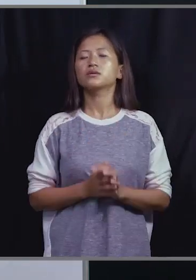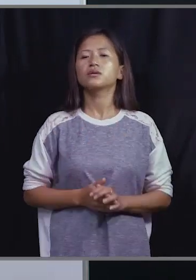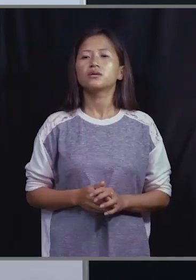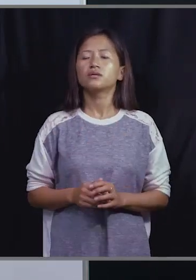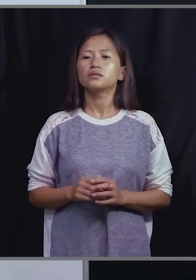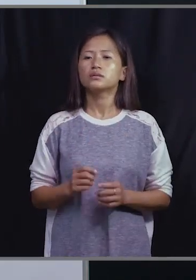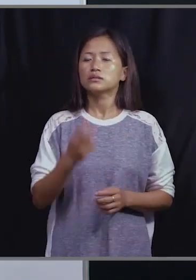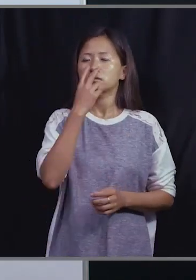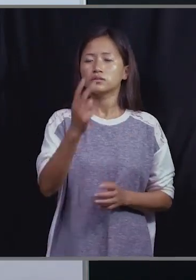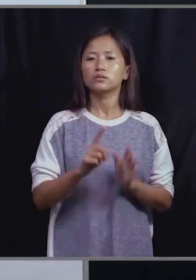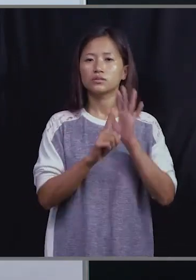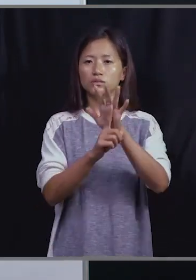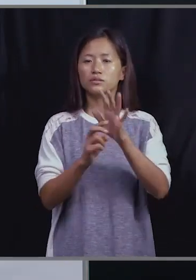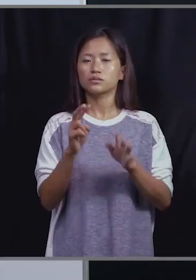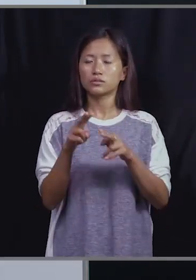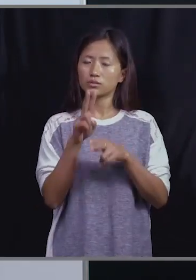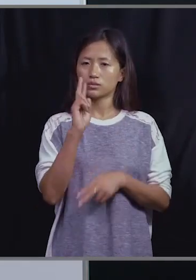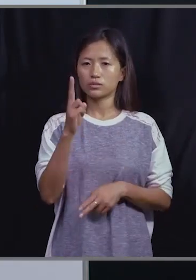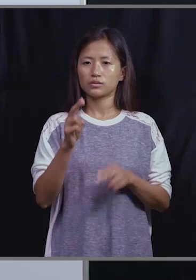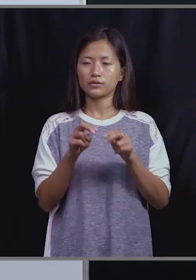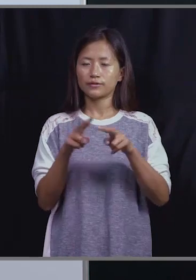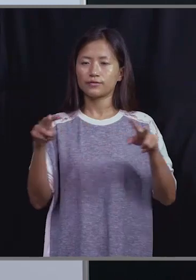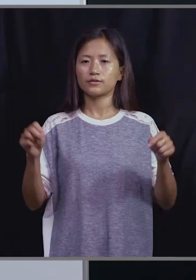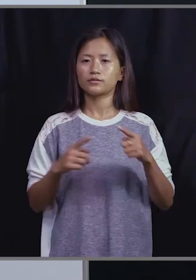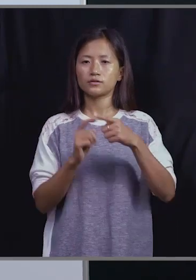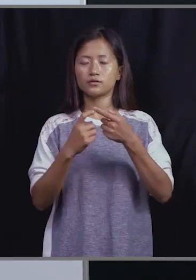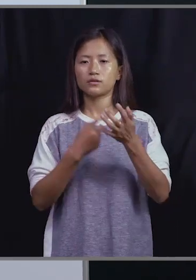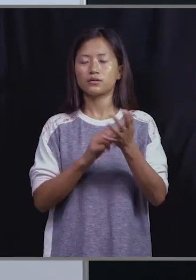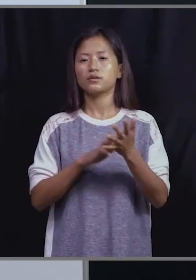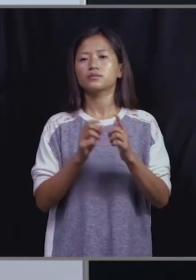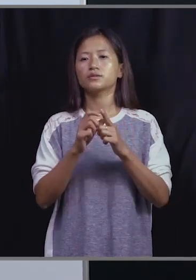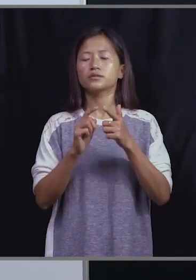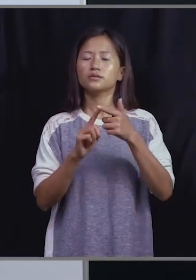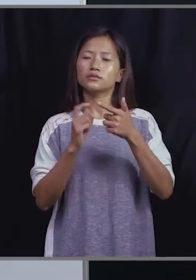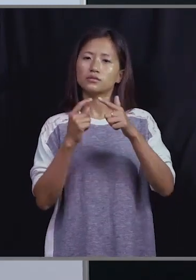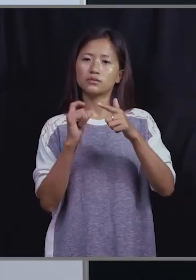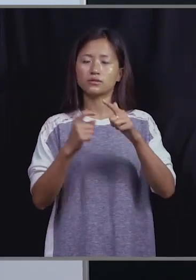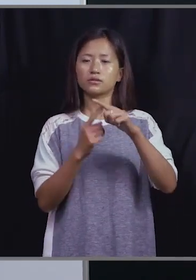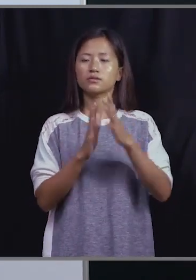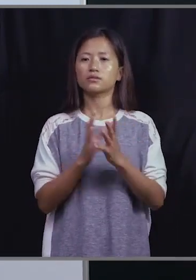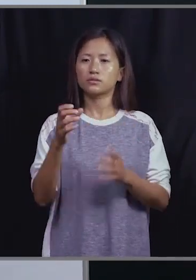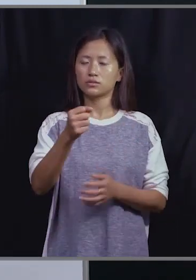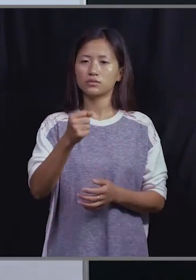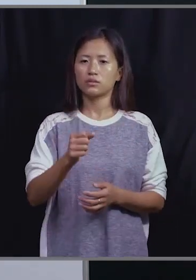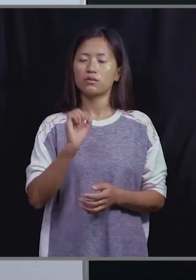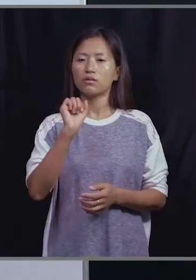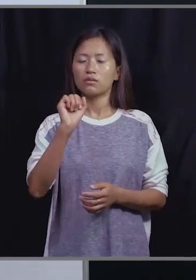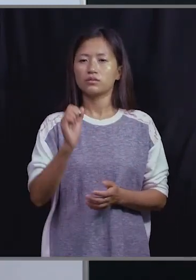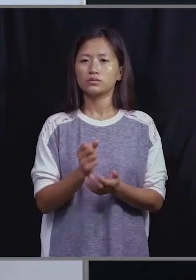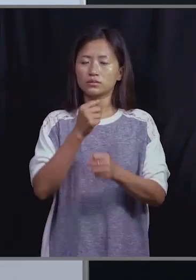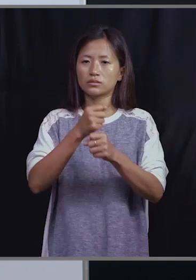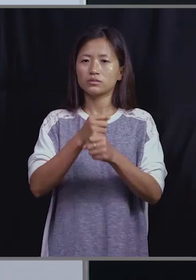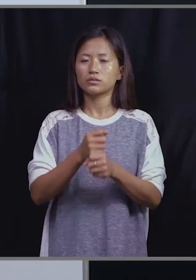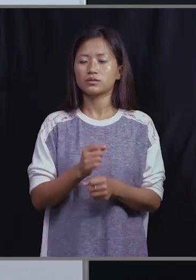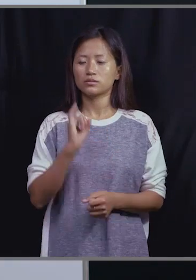It shows two different types. The first one was dictatorial, where he started to control his own government as well as